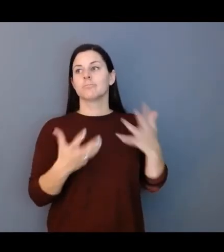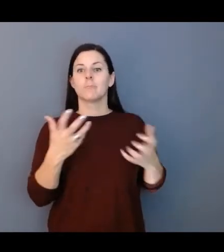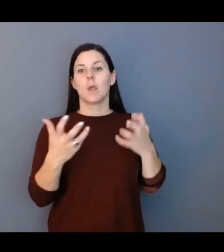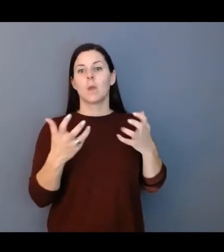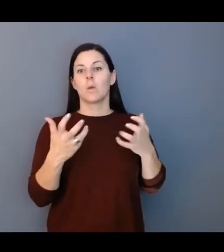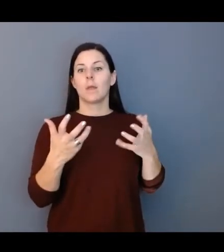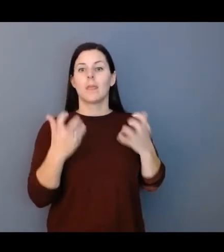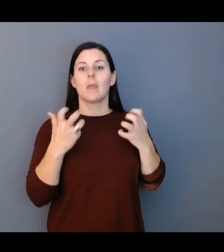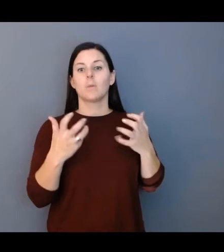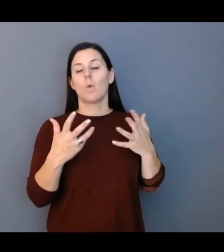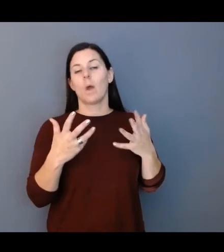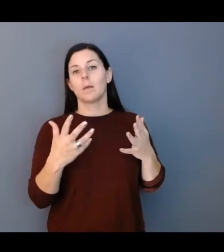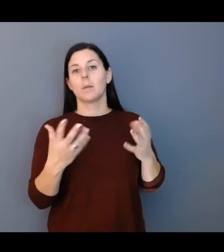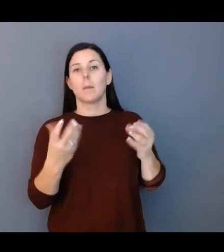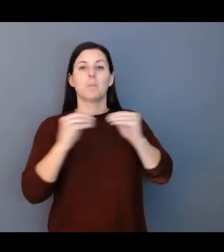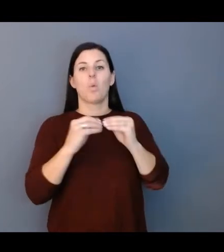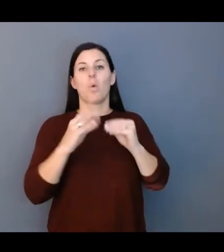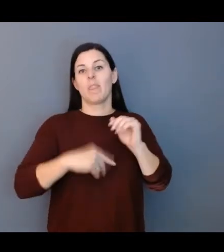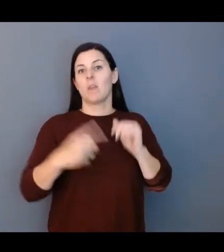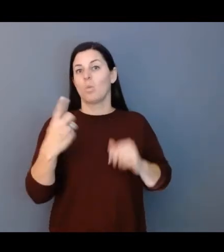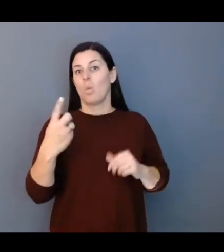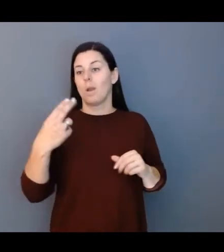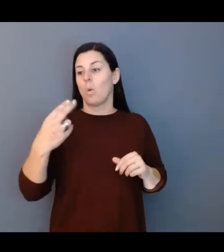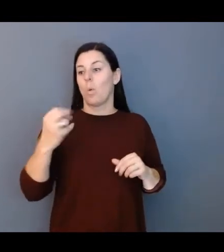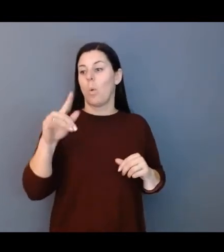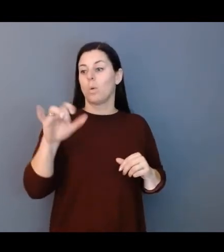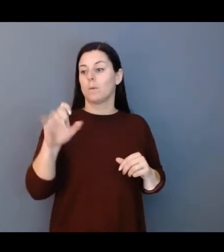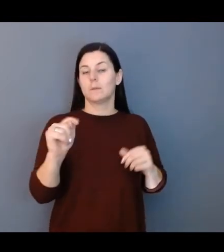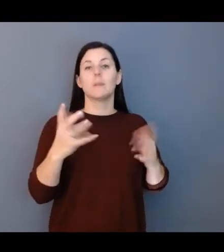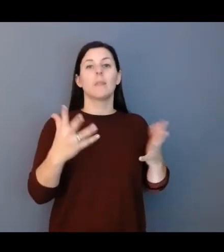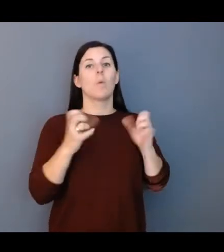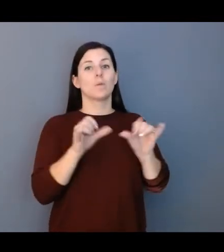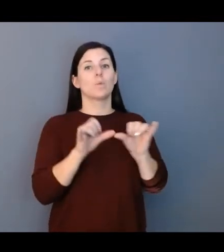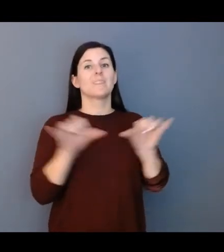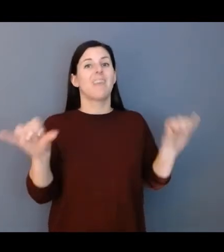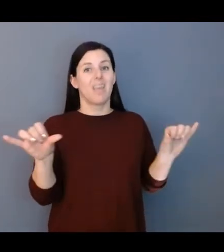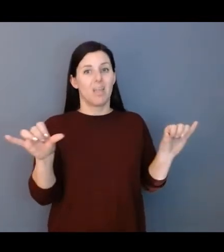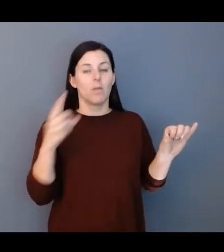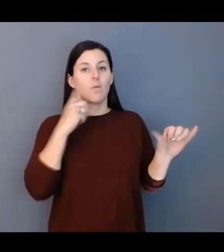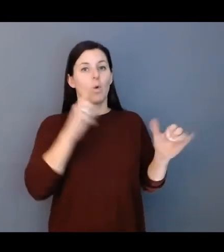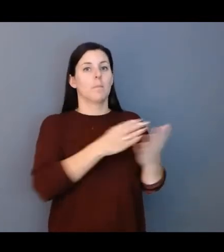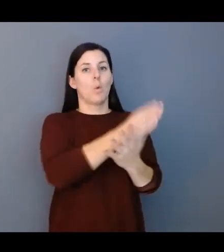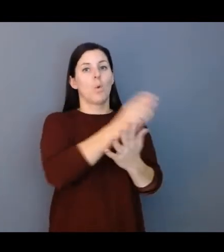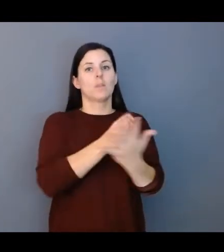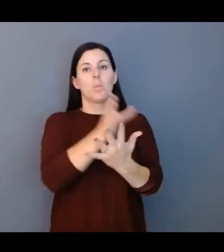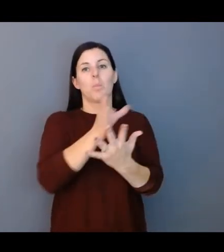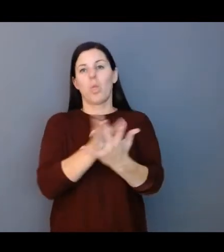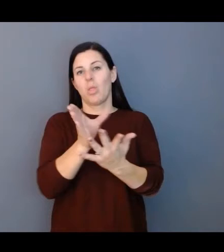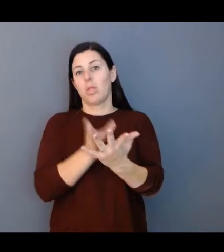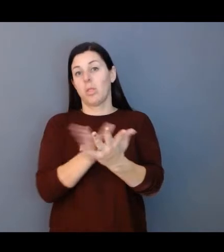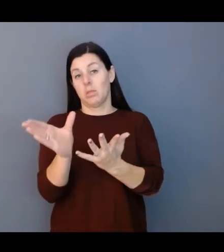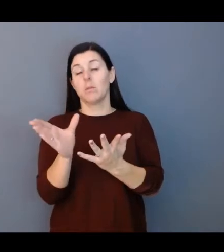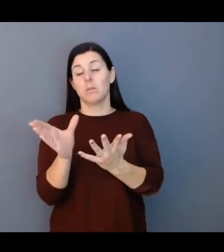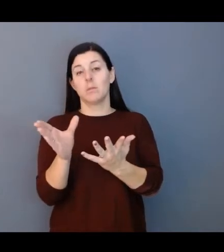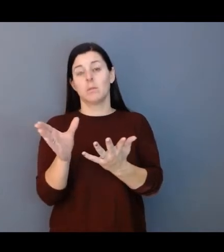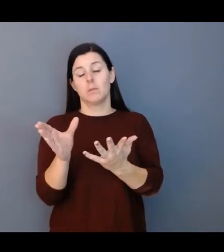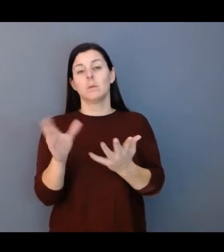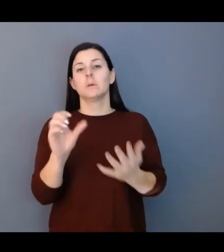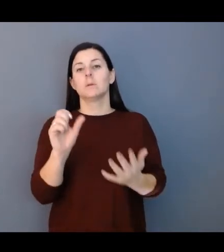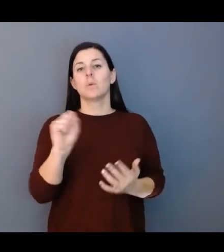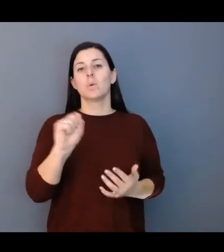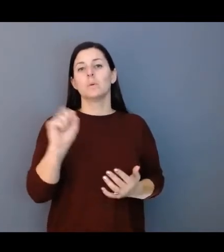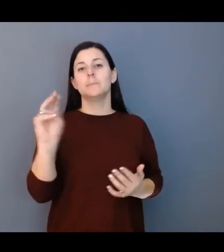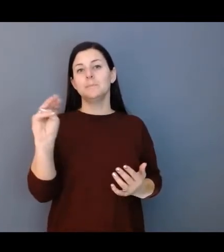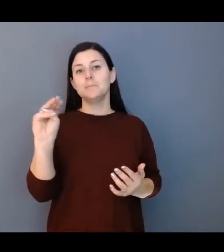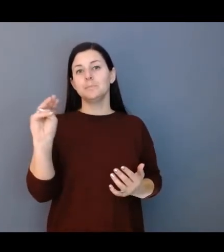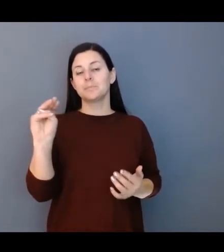more than a single host can offer, they want to scale this particular inference infrastructure to multiple instances.